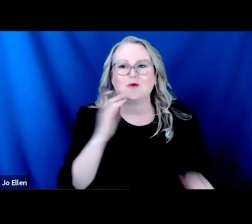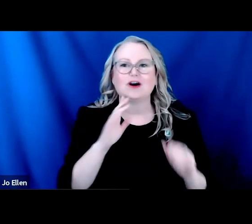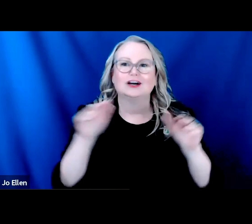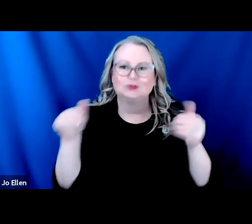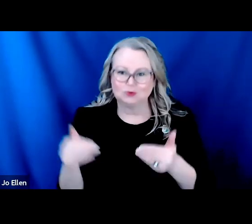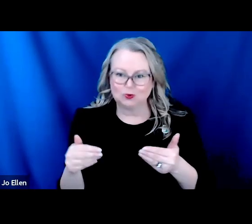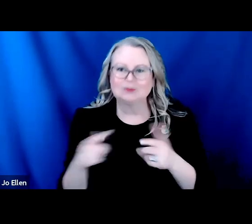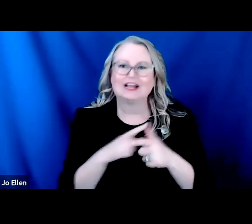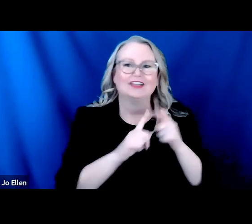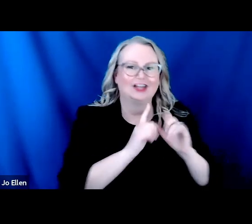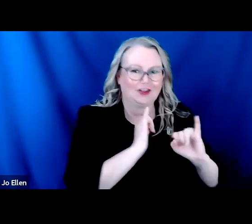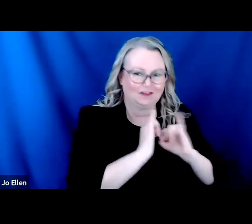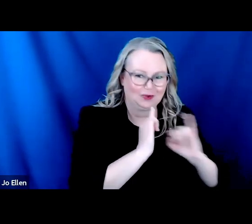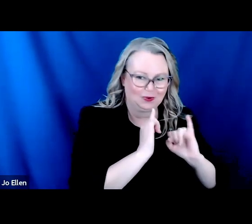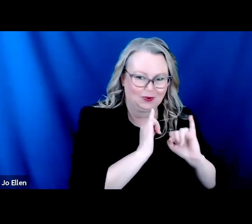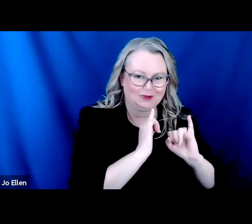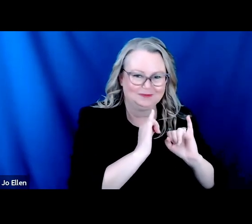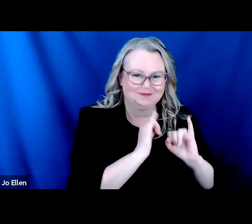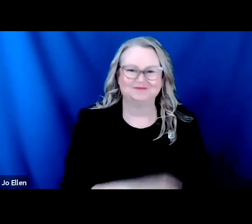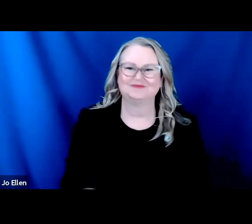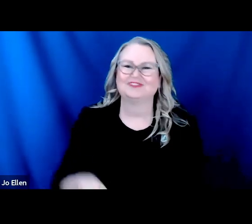Good afternoon.